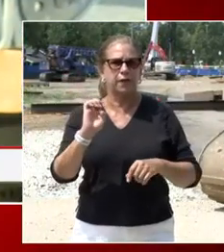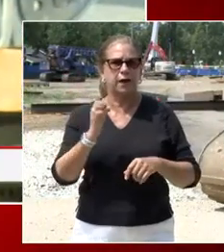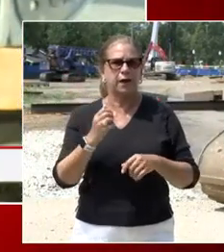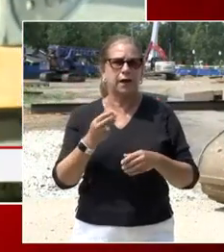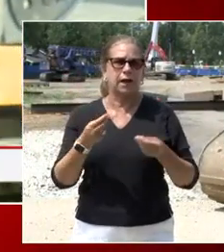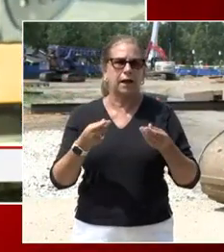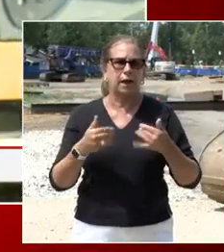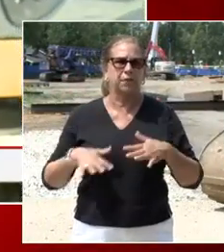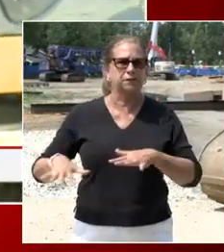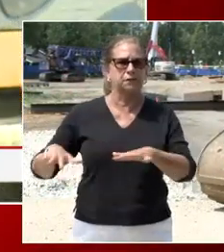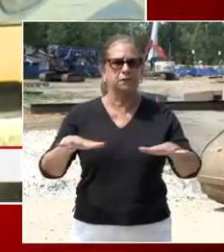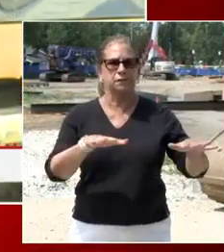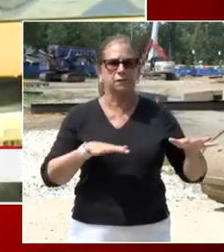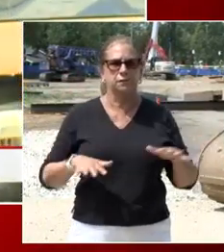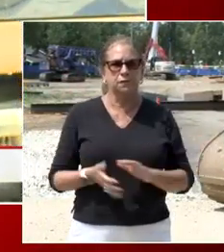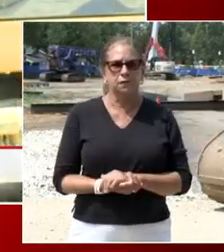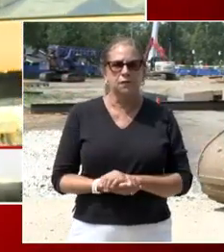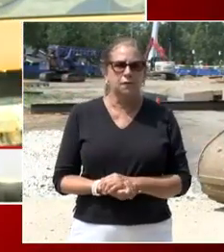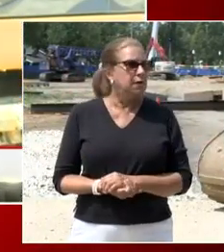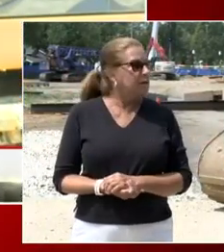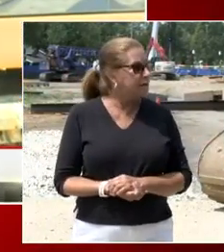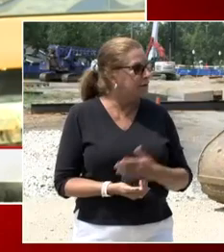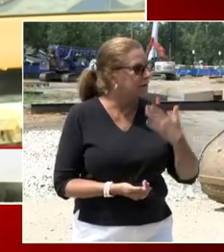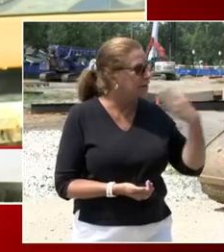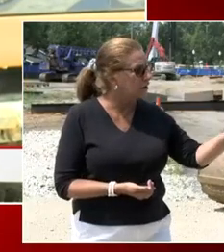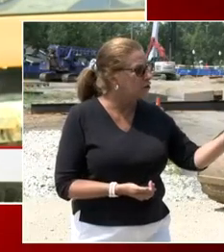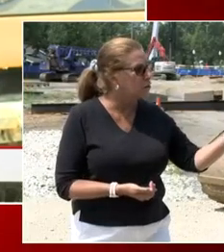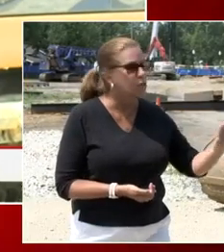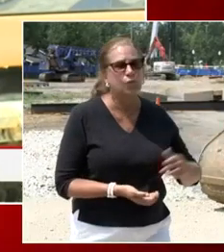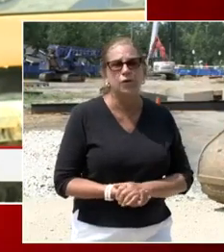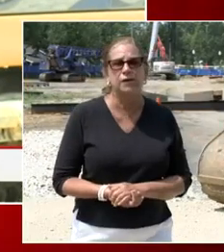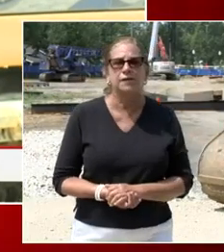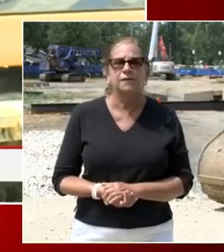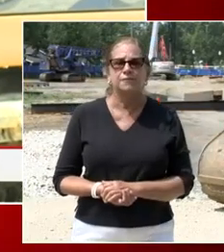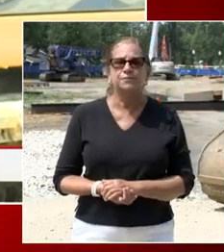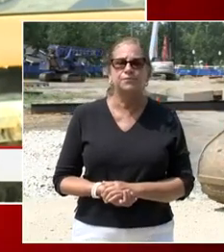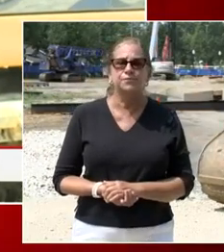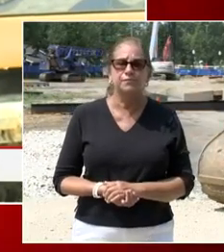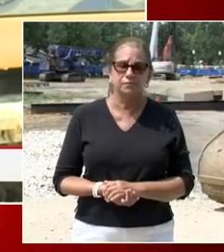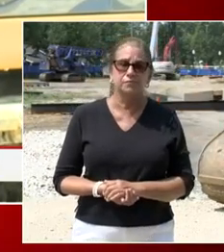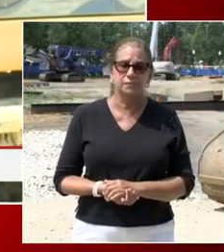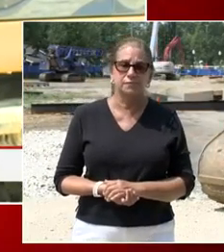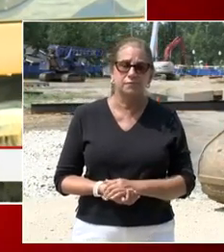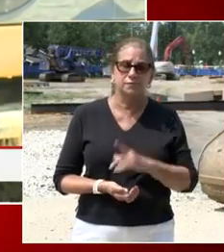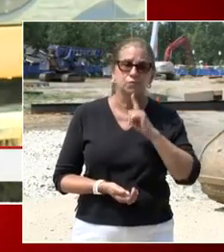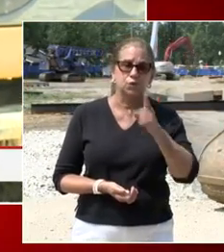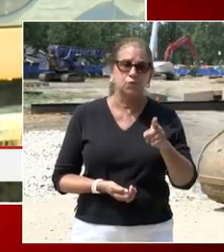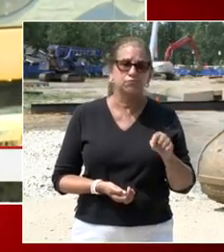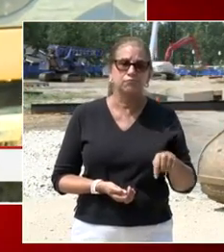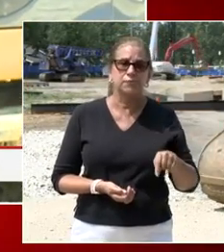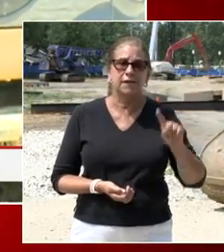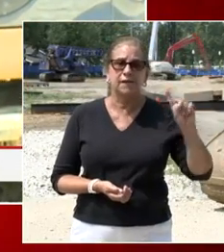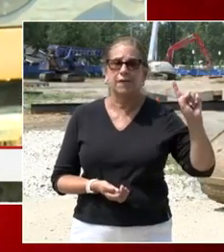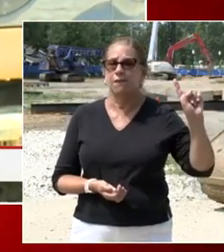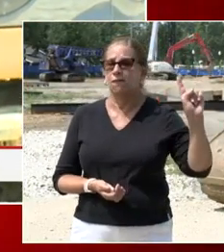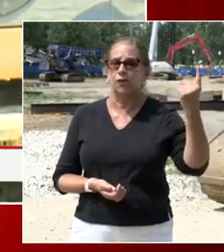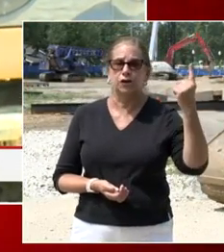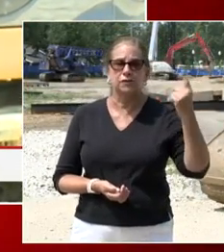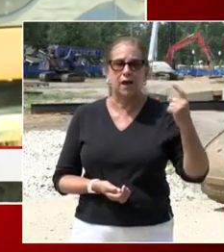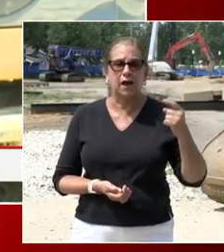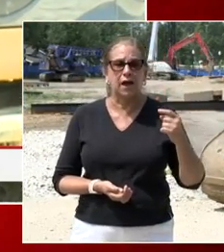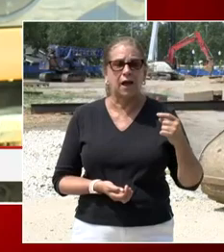Thank you, Council Member. And it is true, we're going to be celebrating the first ever TIF awarded in Ward 8